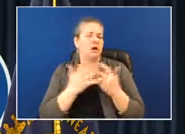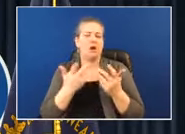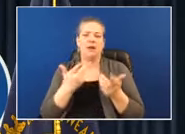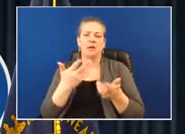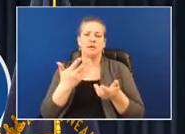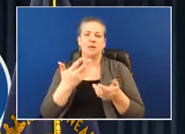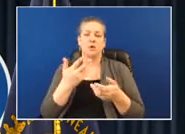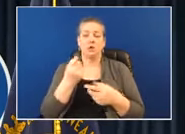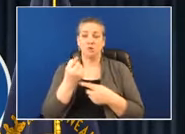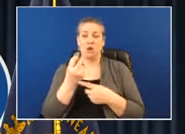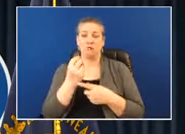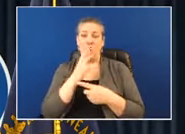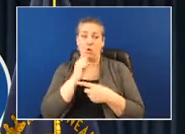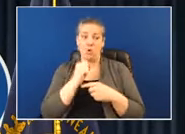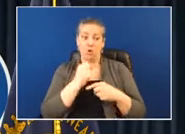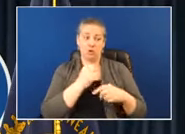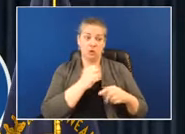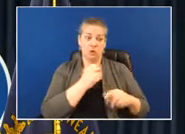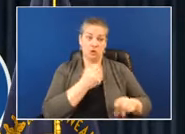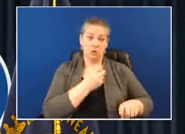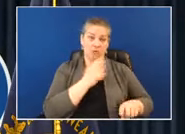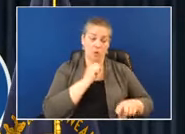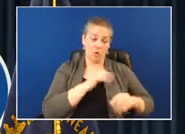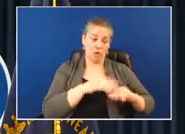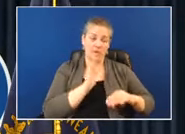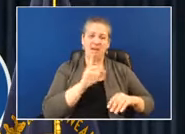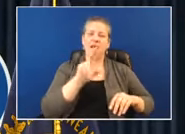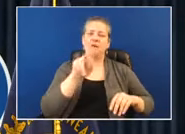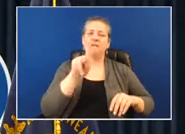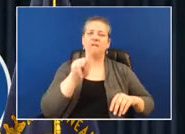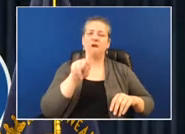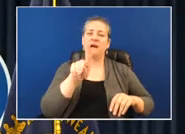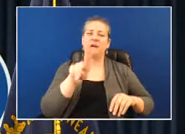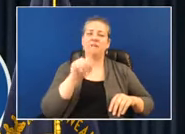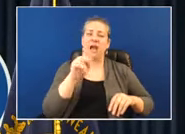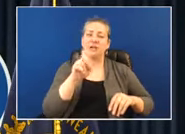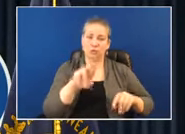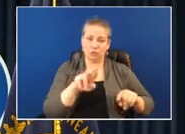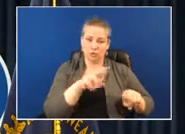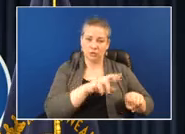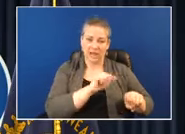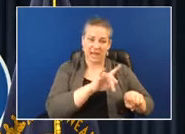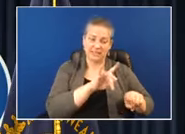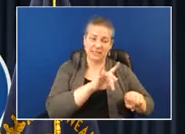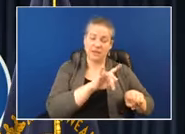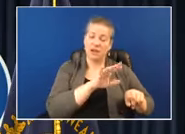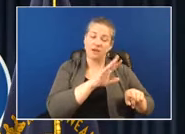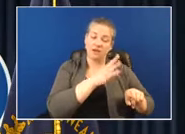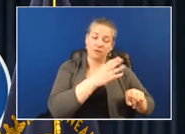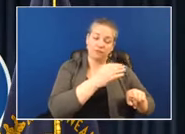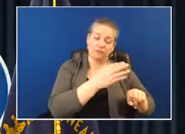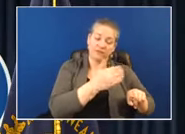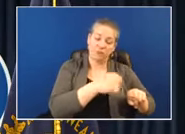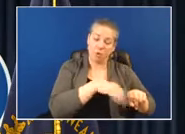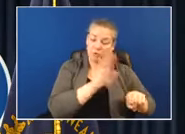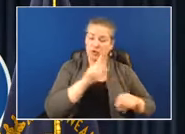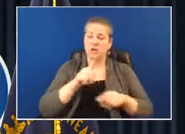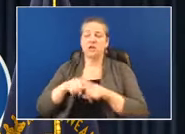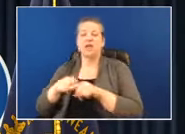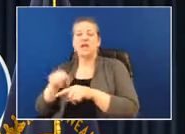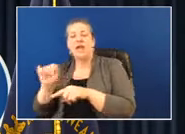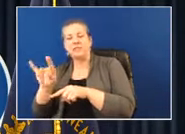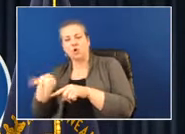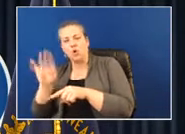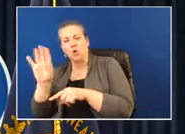or older, if you're talking about Pfizer, or 18 and older, if you're talking Moderna, is eligible if you have a substantial